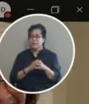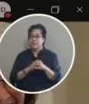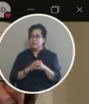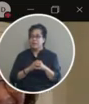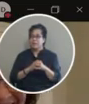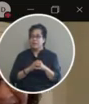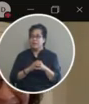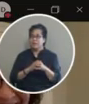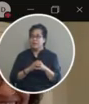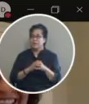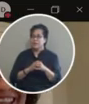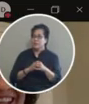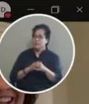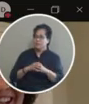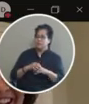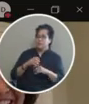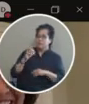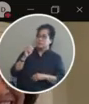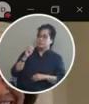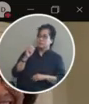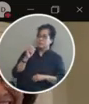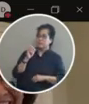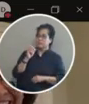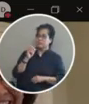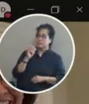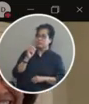Would you like to reconsider?